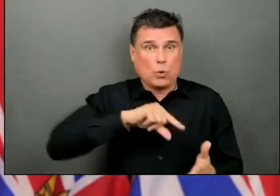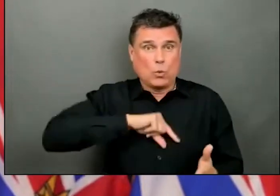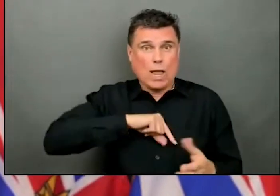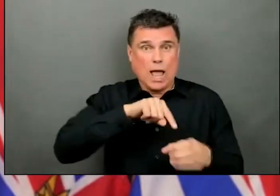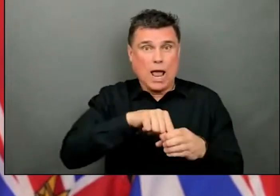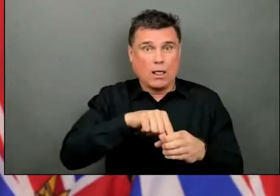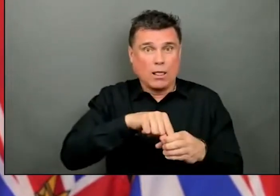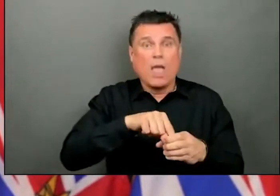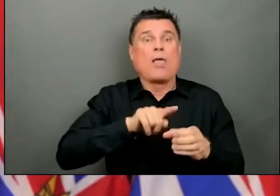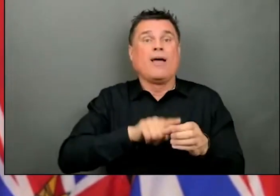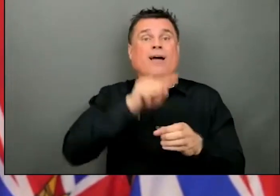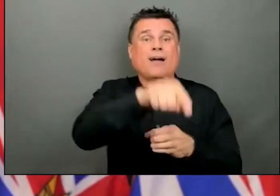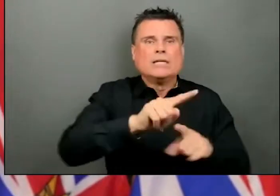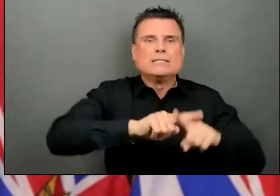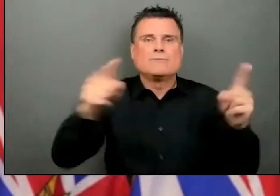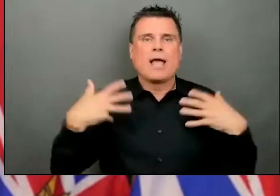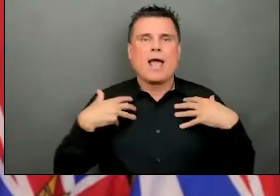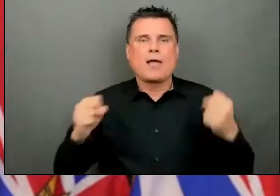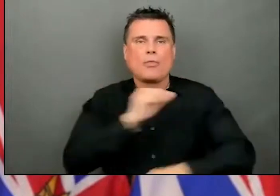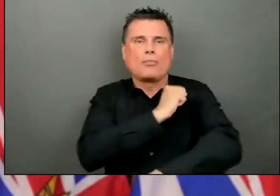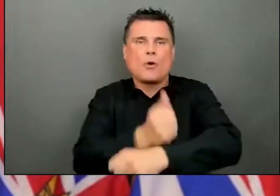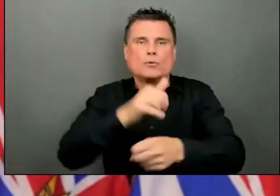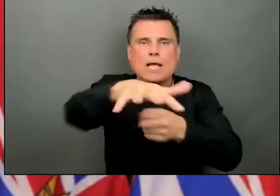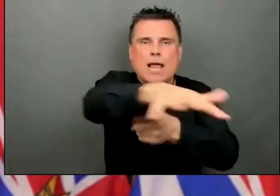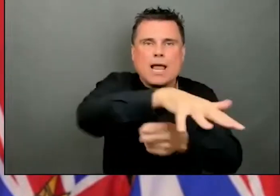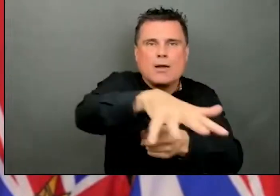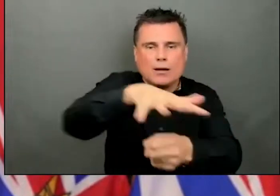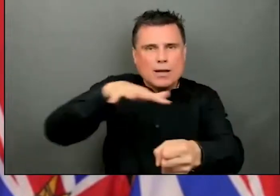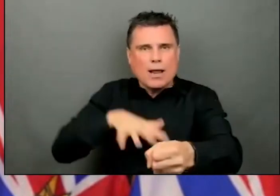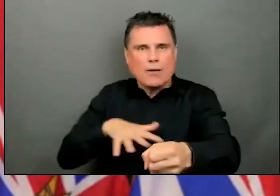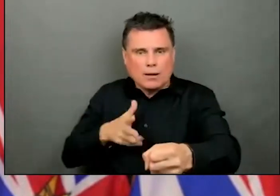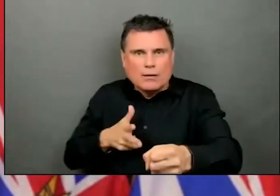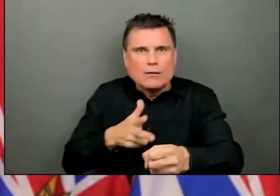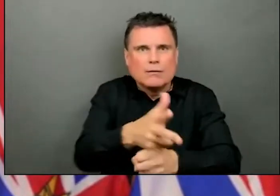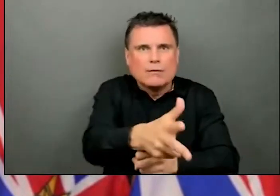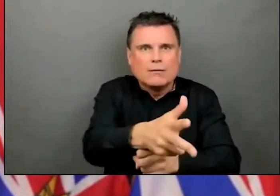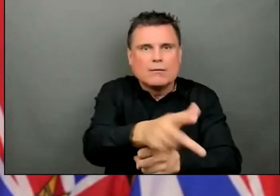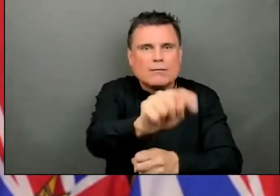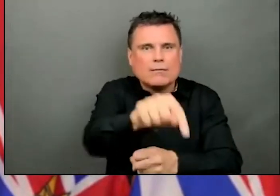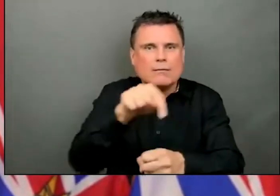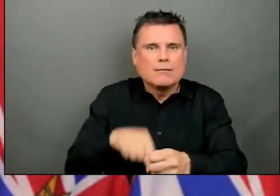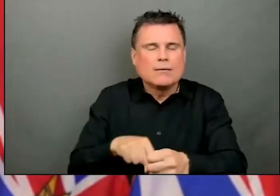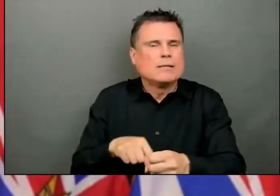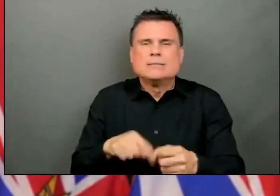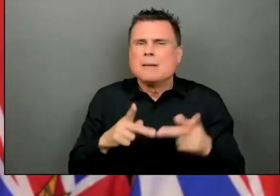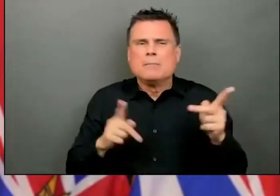recklessly flaunting the rules. It's not for regular folks who are going about their business.